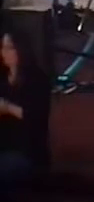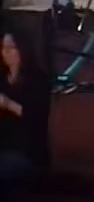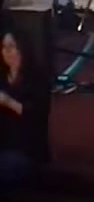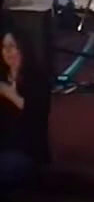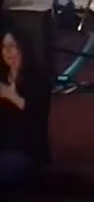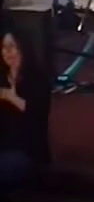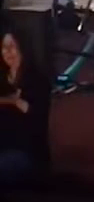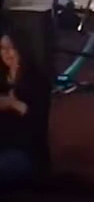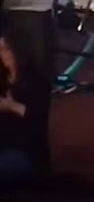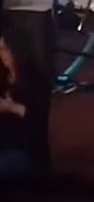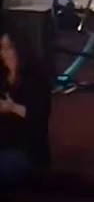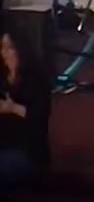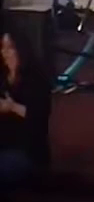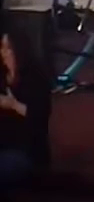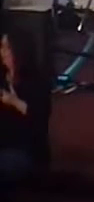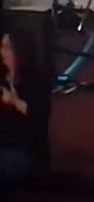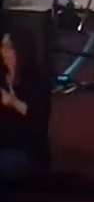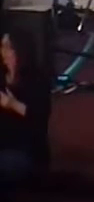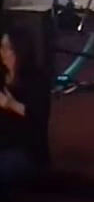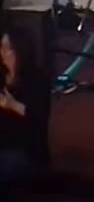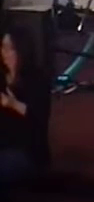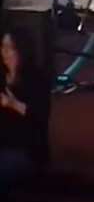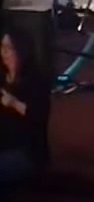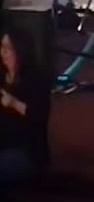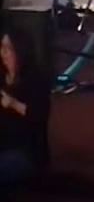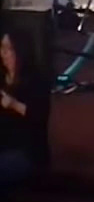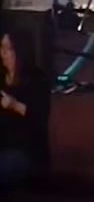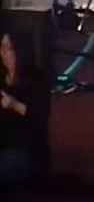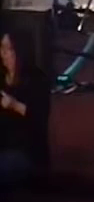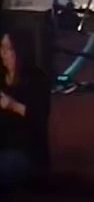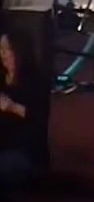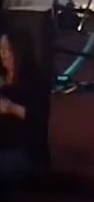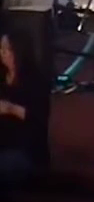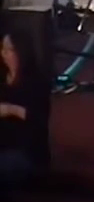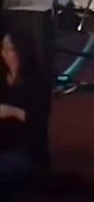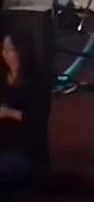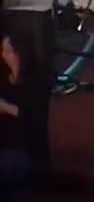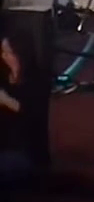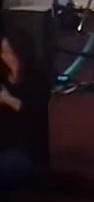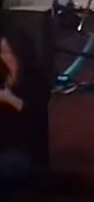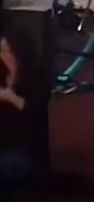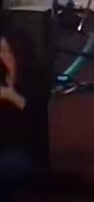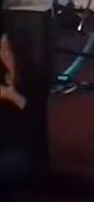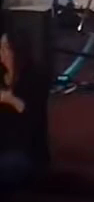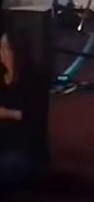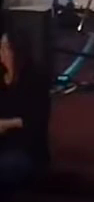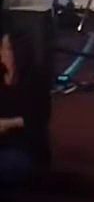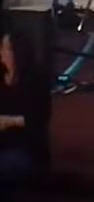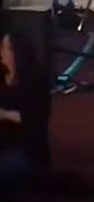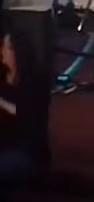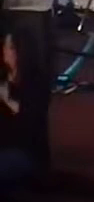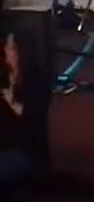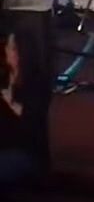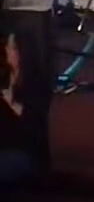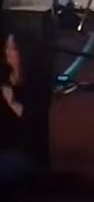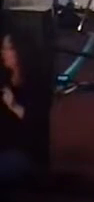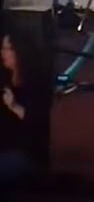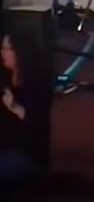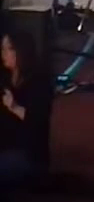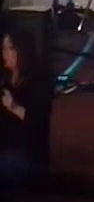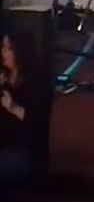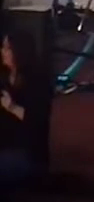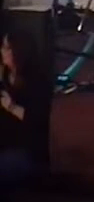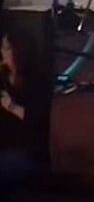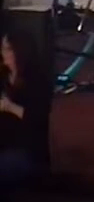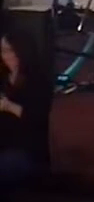realize that I would be doing in youth ministry. I'm an artist, I'm a construction worker, I'm a teacher, and the list goes on and on and on. But I don't know why I brought that up to